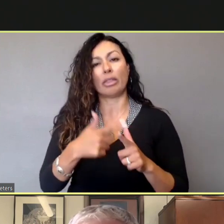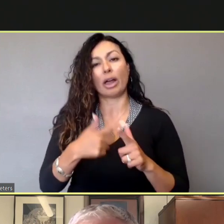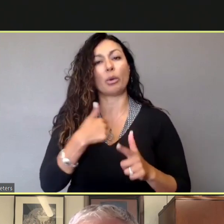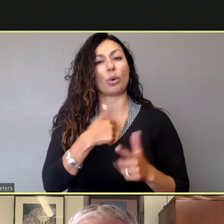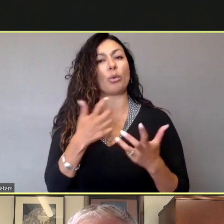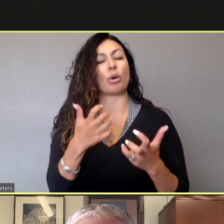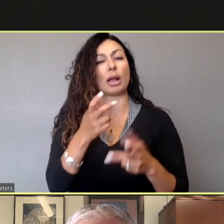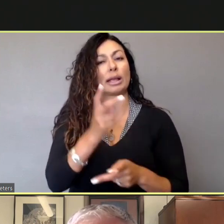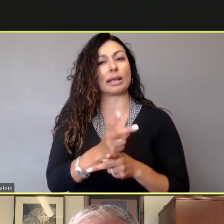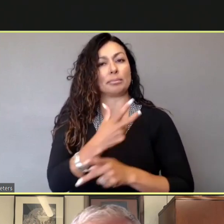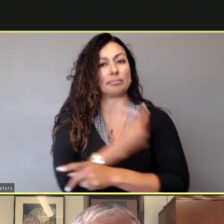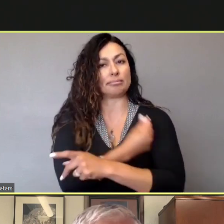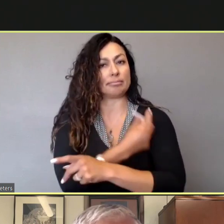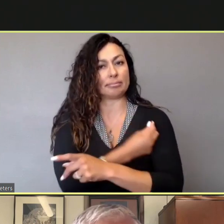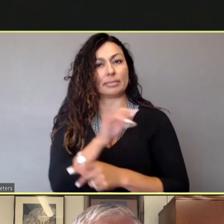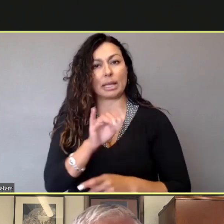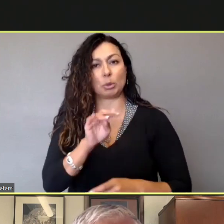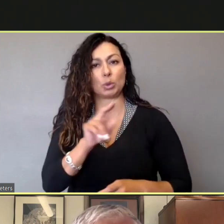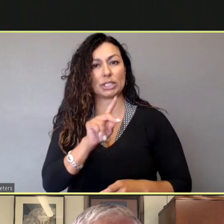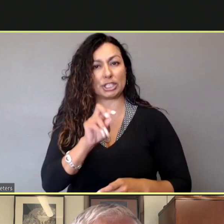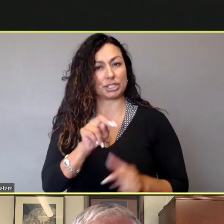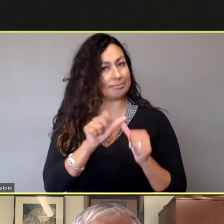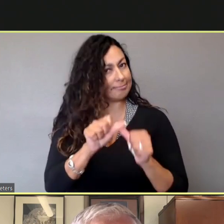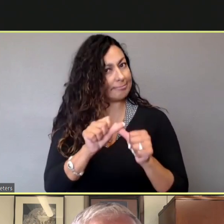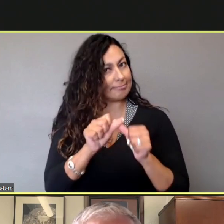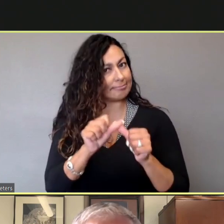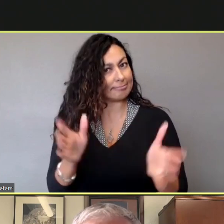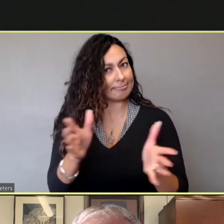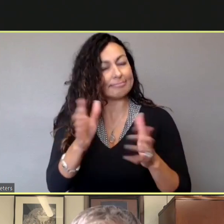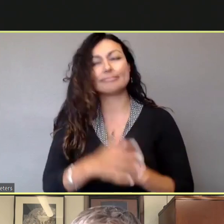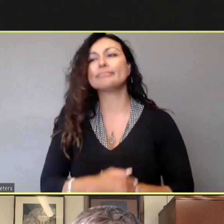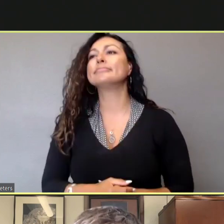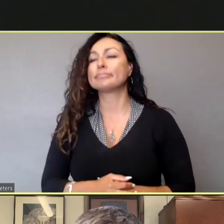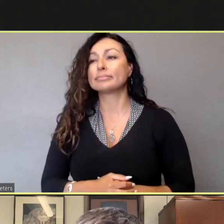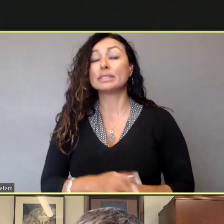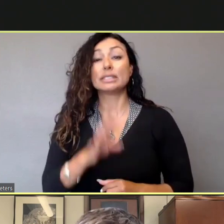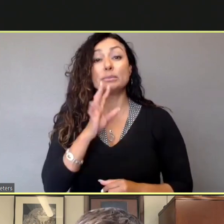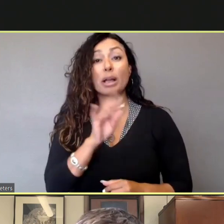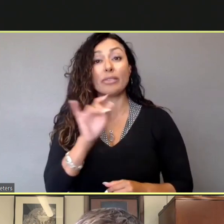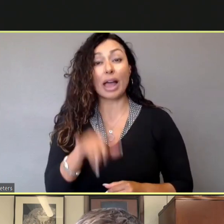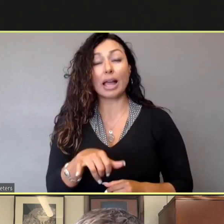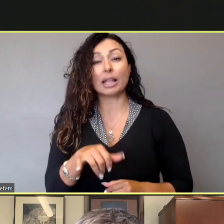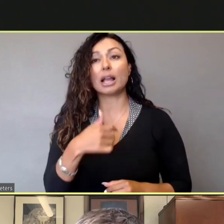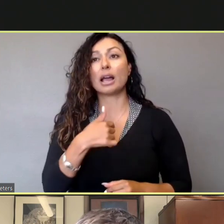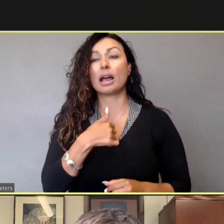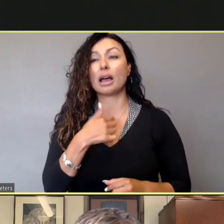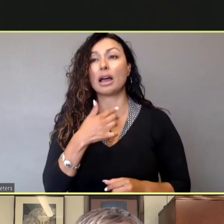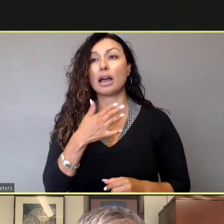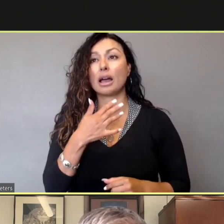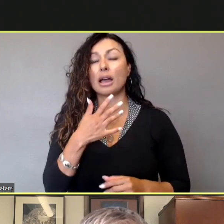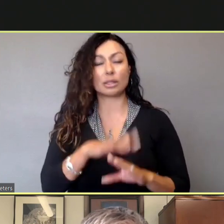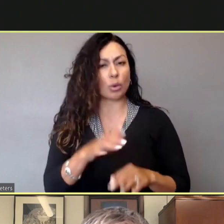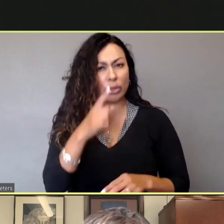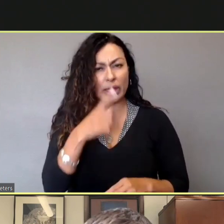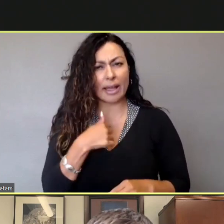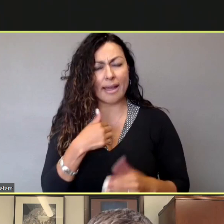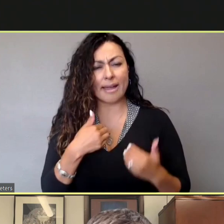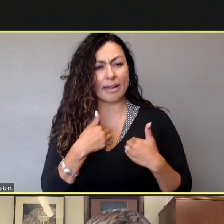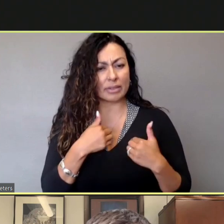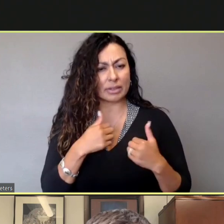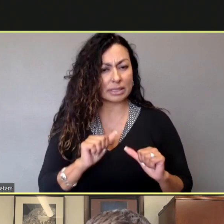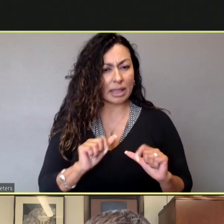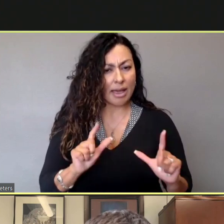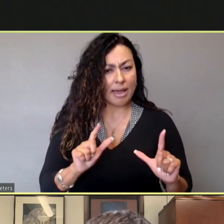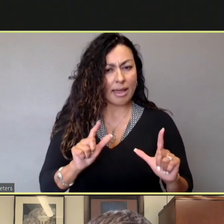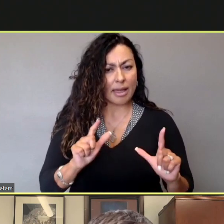keep immunizations up. And speaking of that, I don't think I have a slide